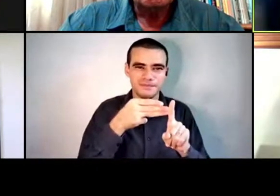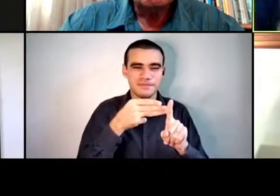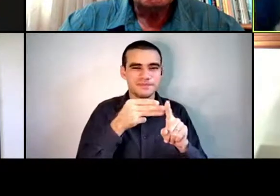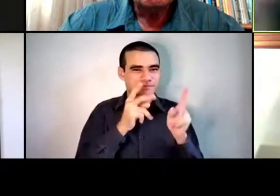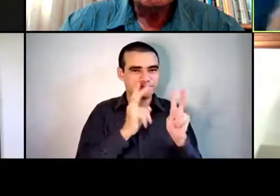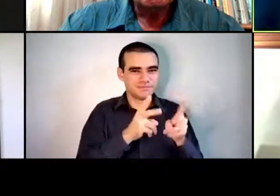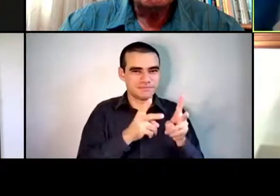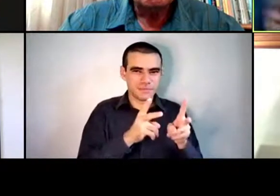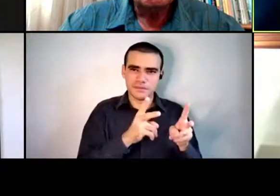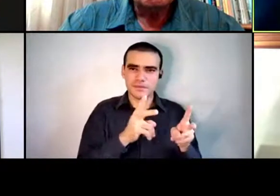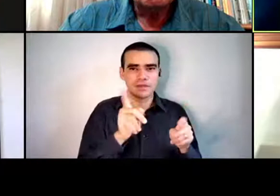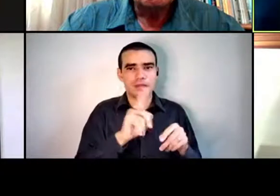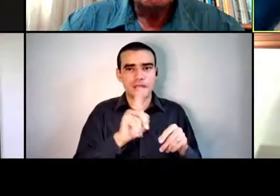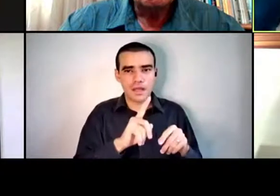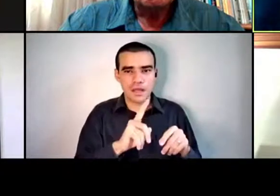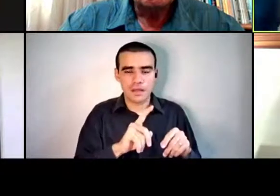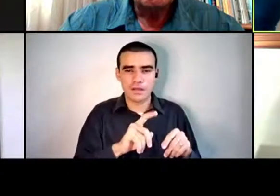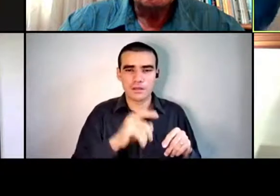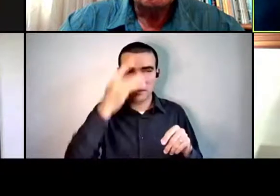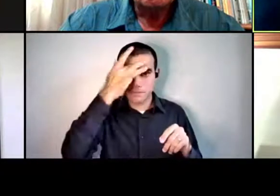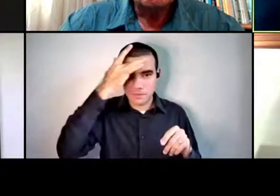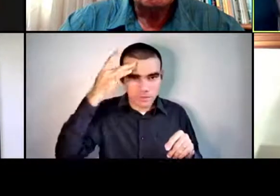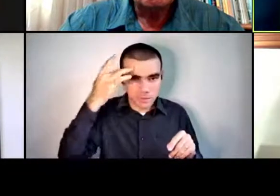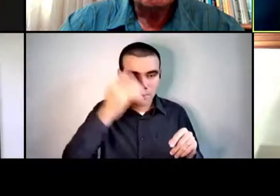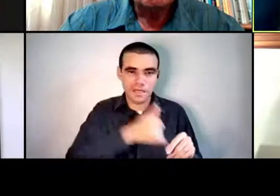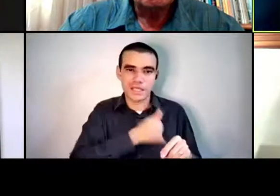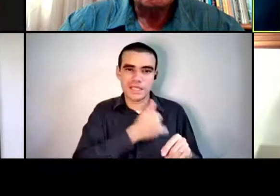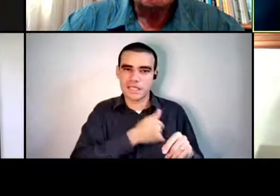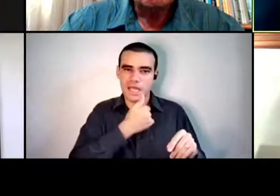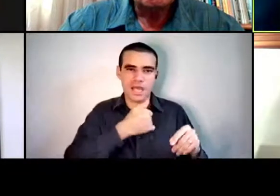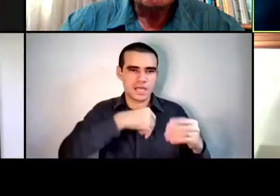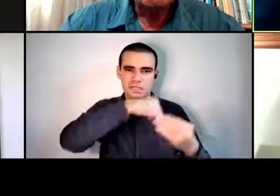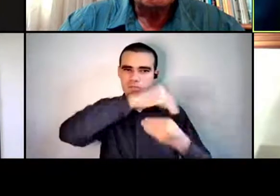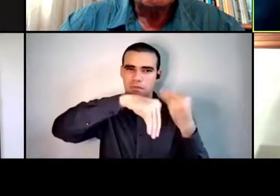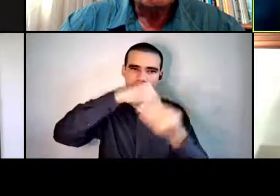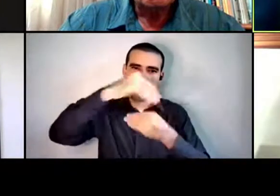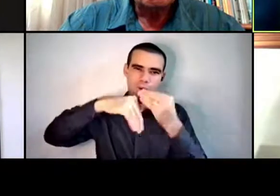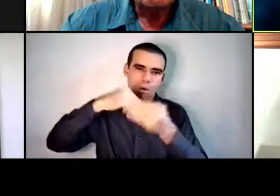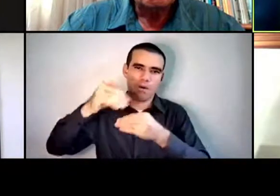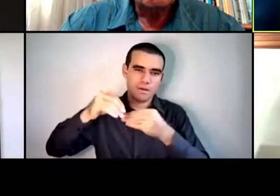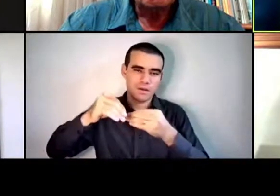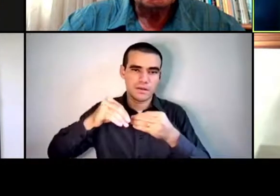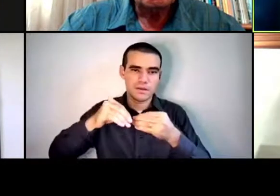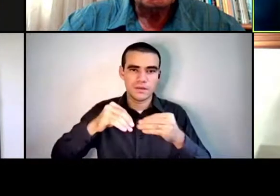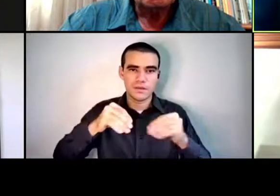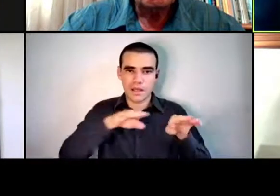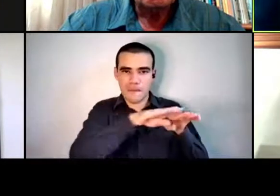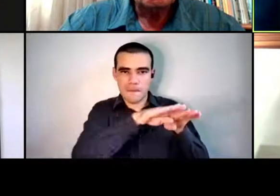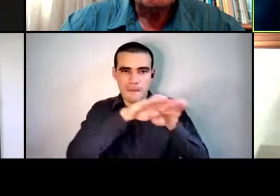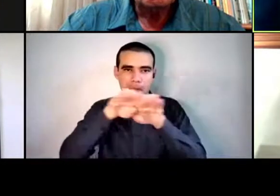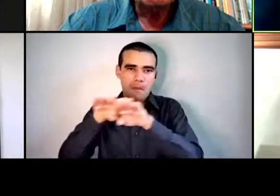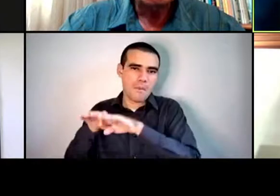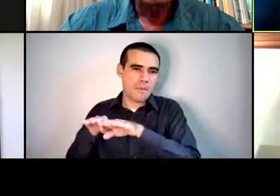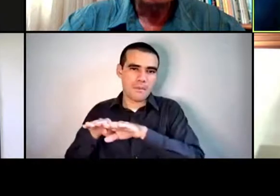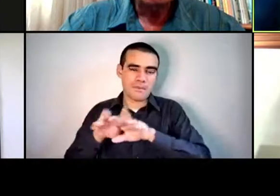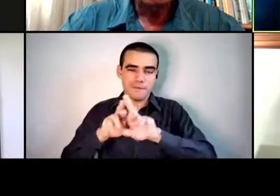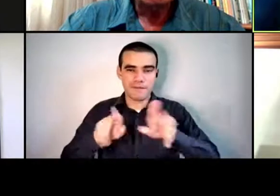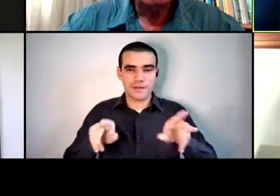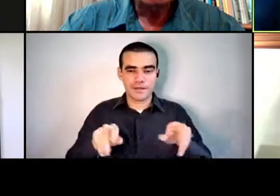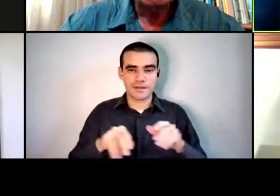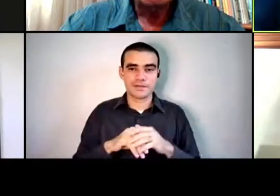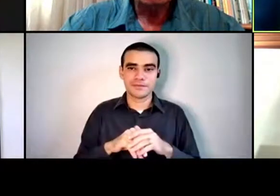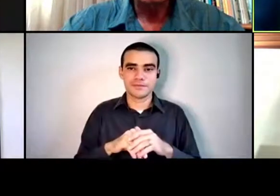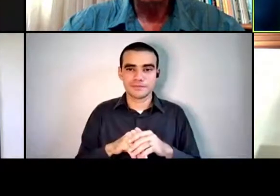active methodologies that say that let's put people with different views to think of a different curriculum that is not